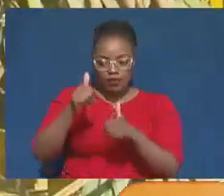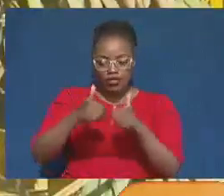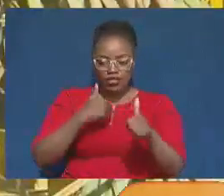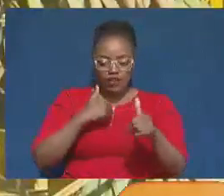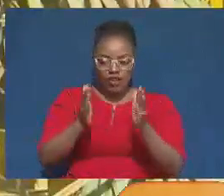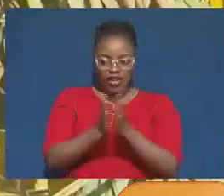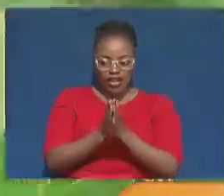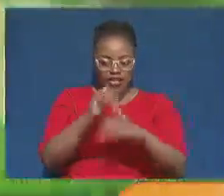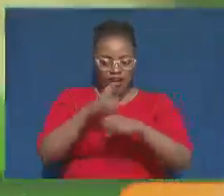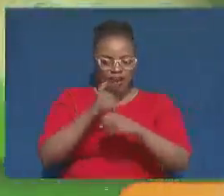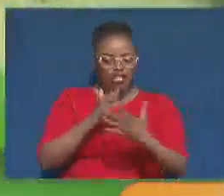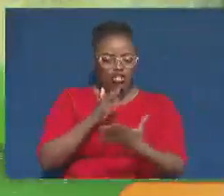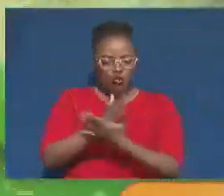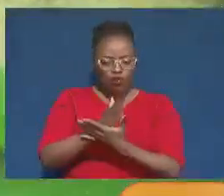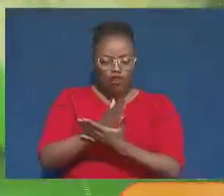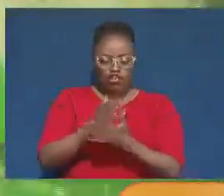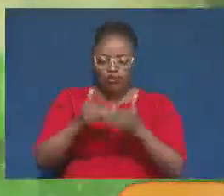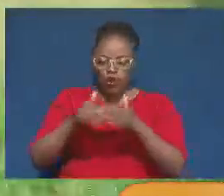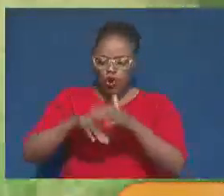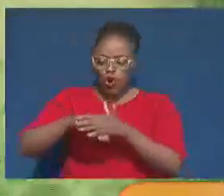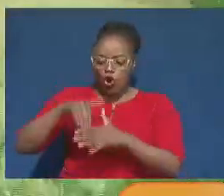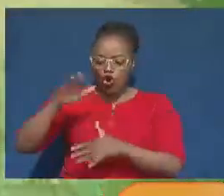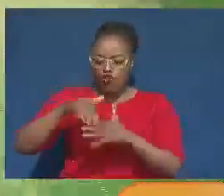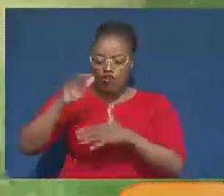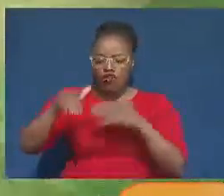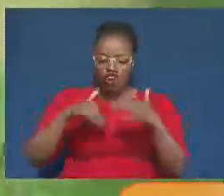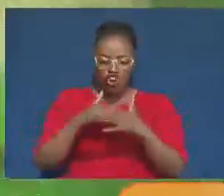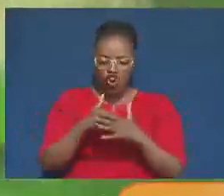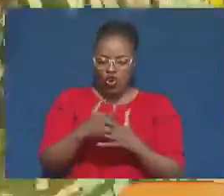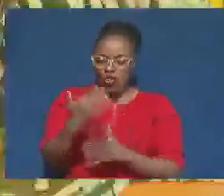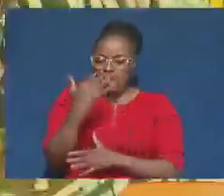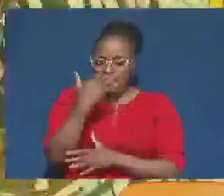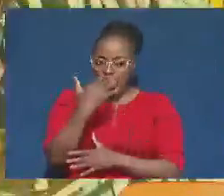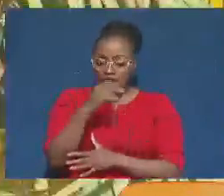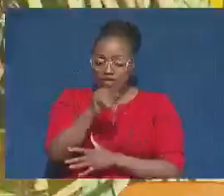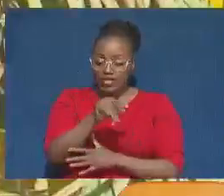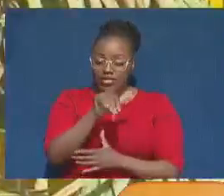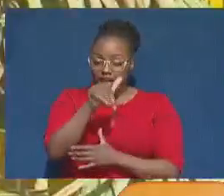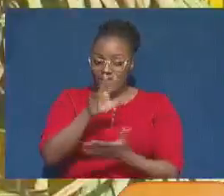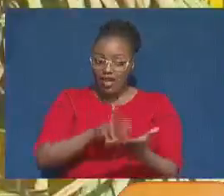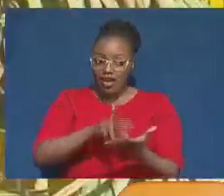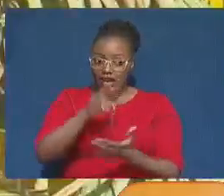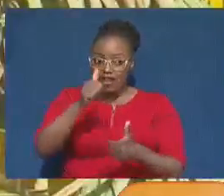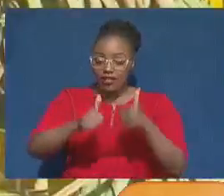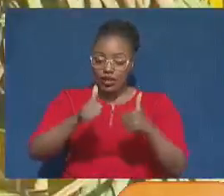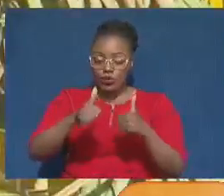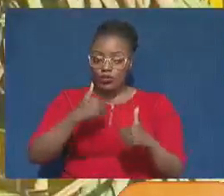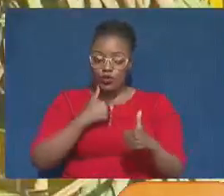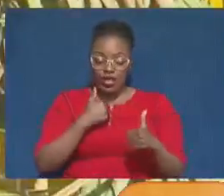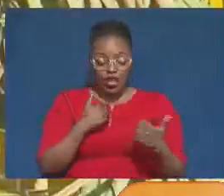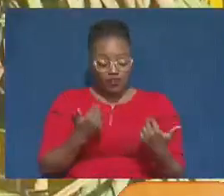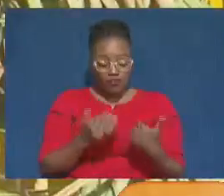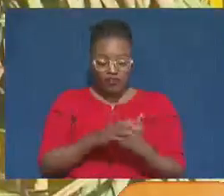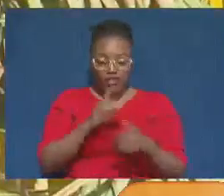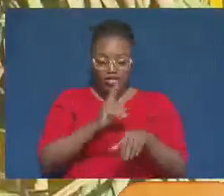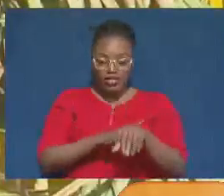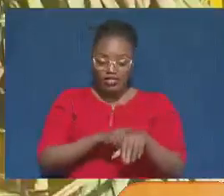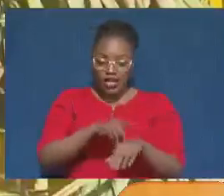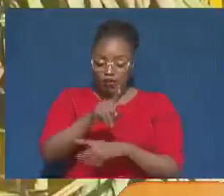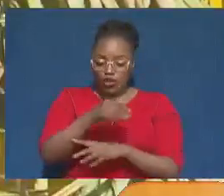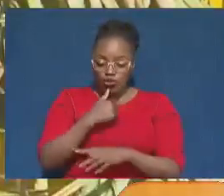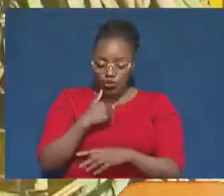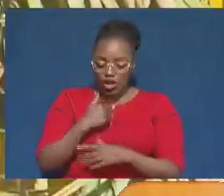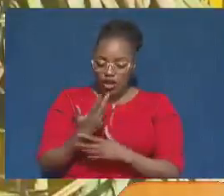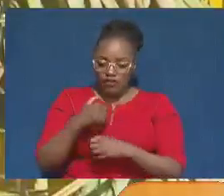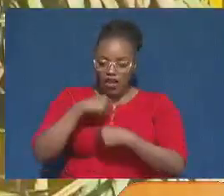siling ensures that you remove all the oxygen. And of course, the other advantage is the fact that once you vacuumed